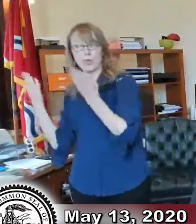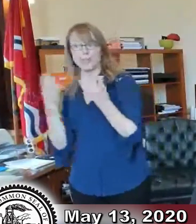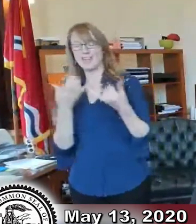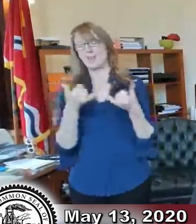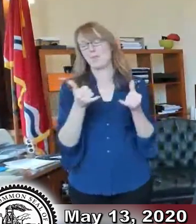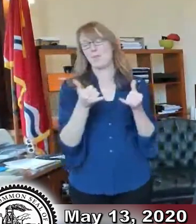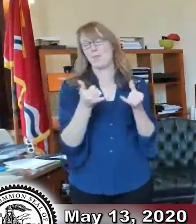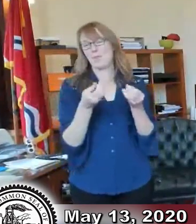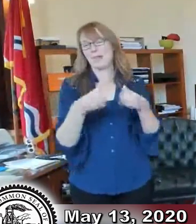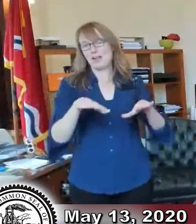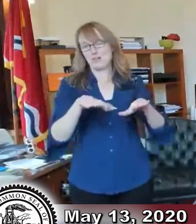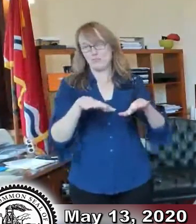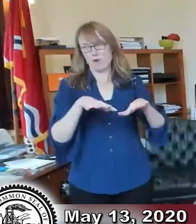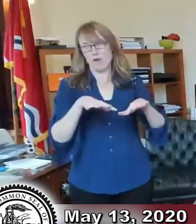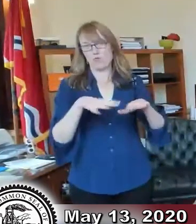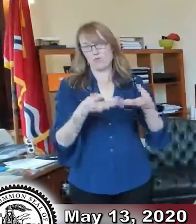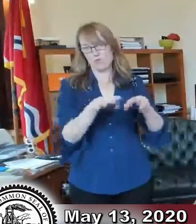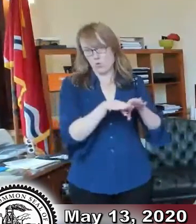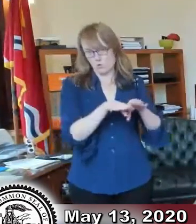contact